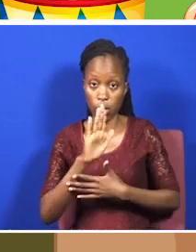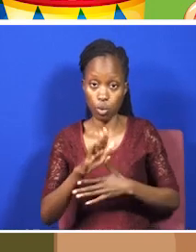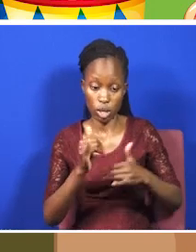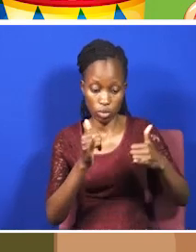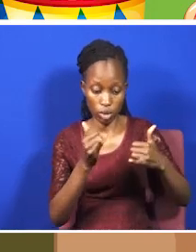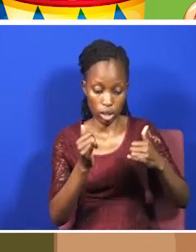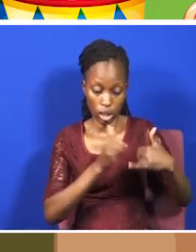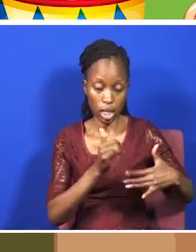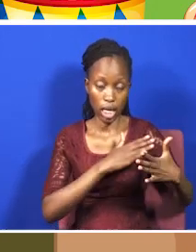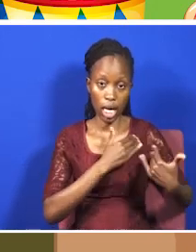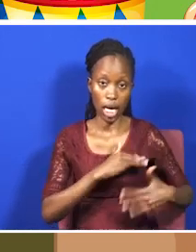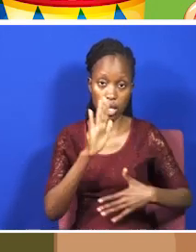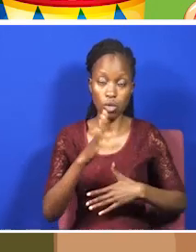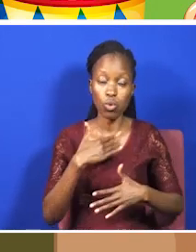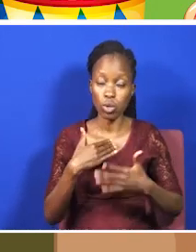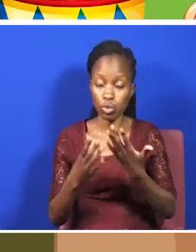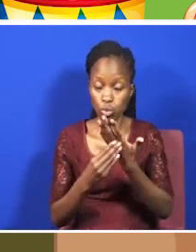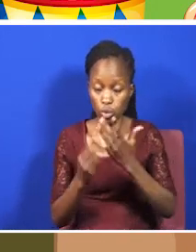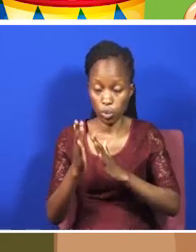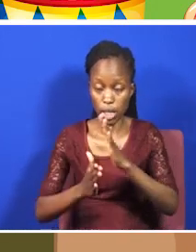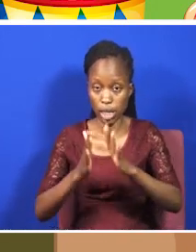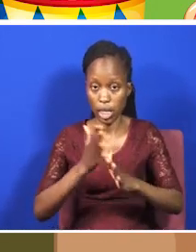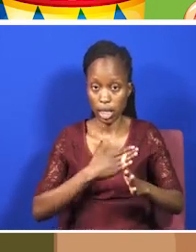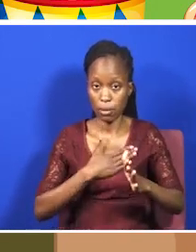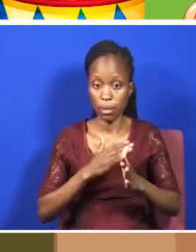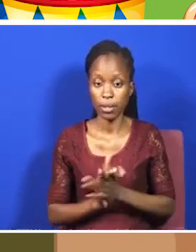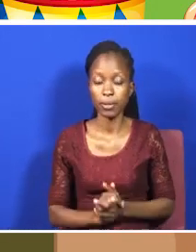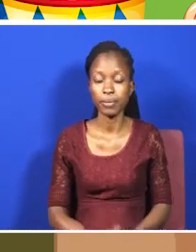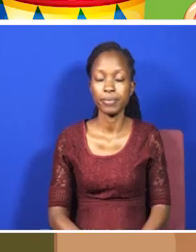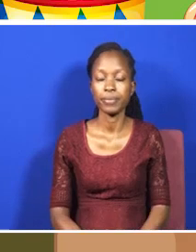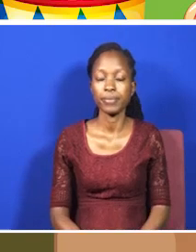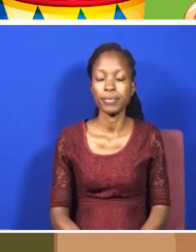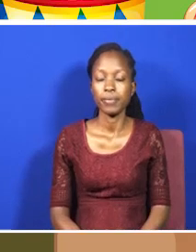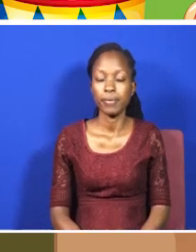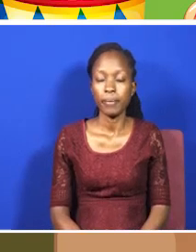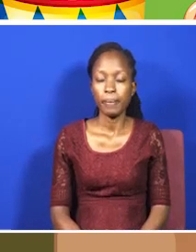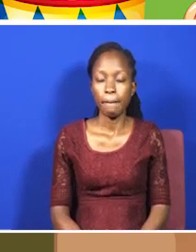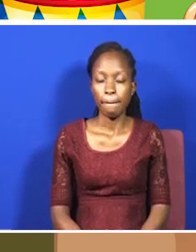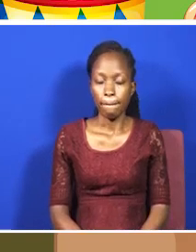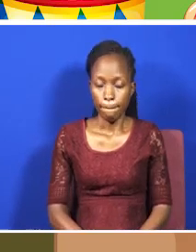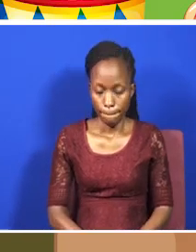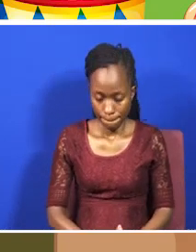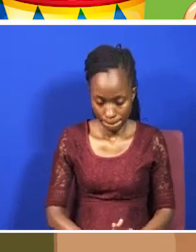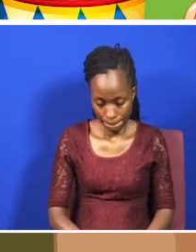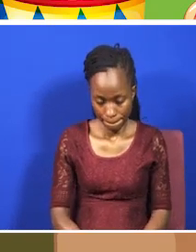If you would like to invite Jesus in your heart, I'd like you to say this prayer, boys and girls.